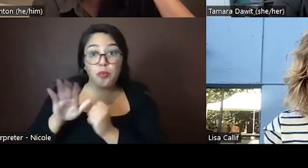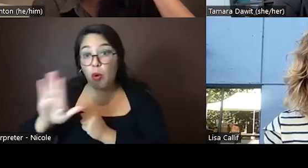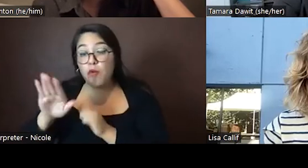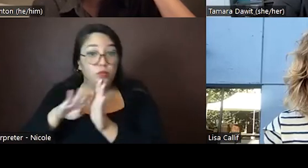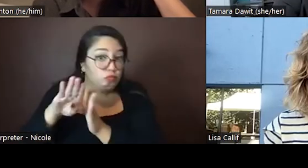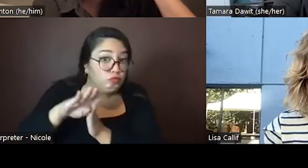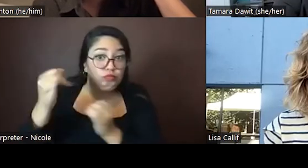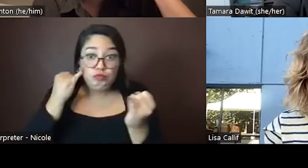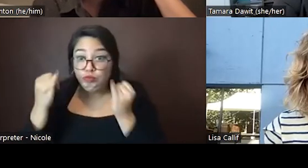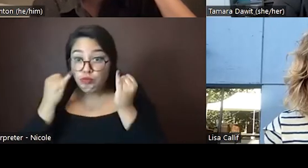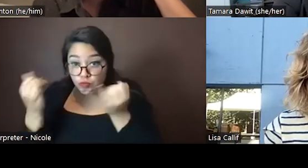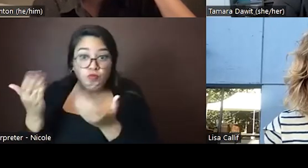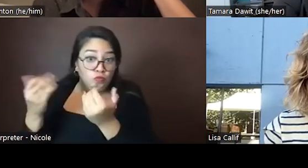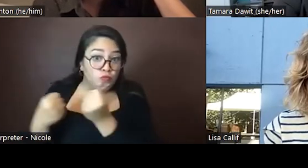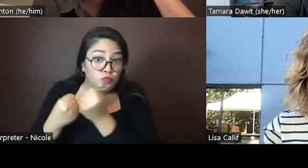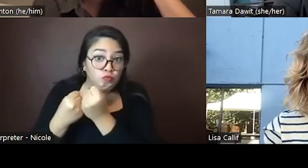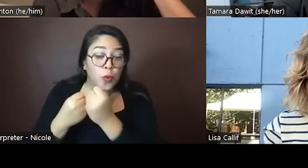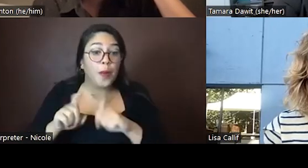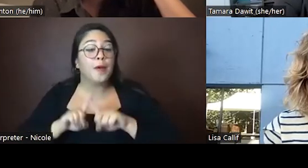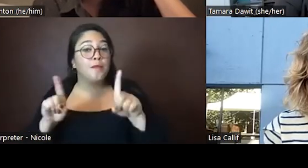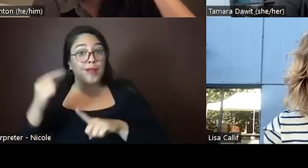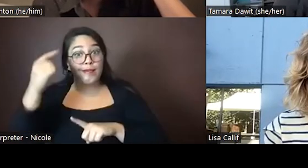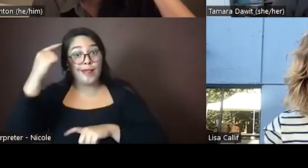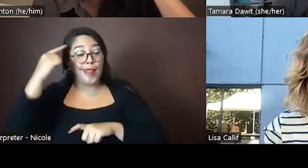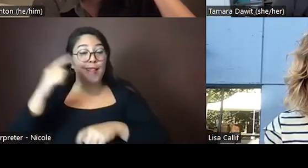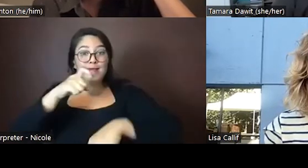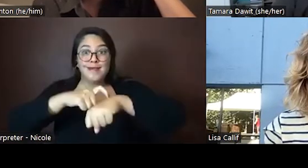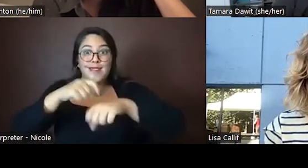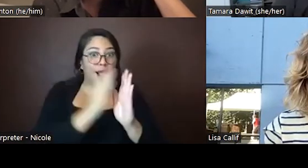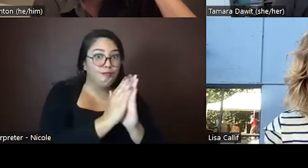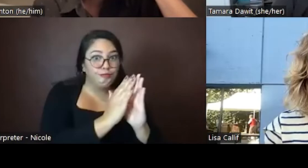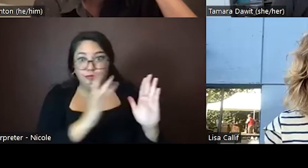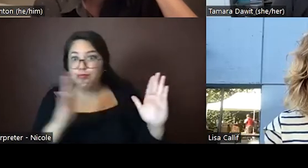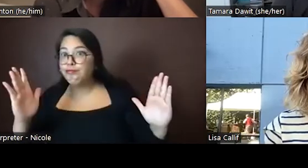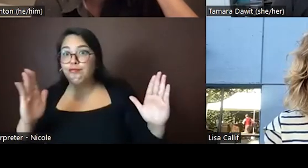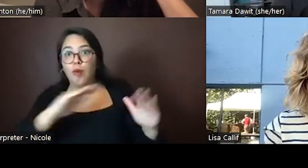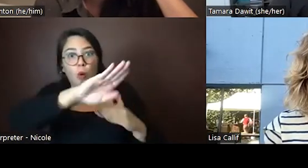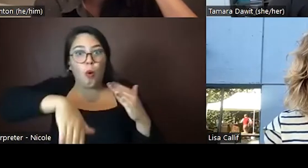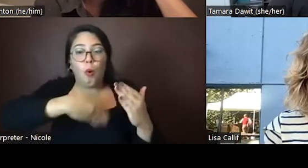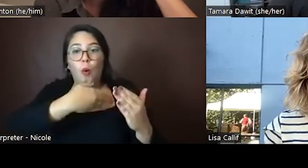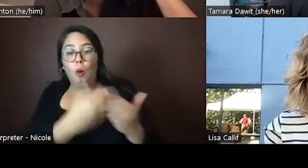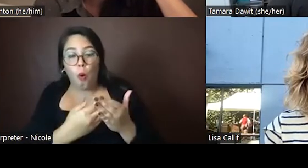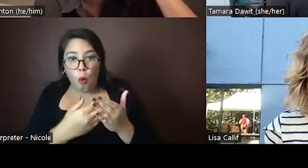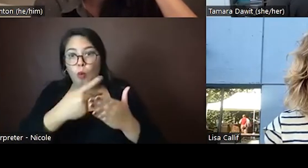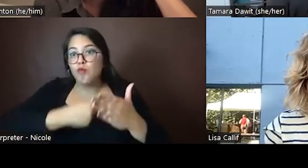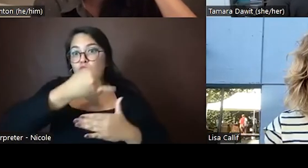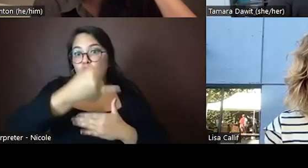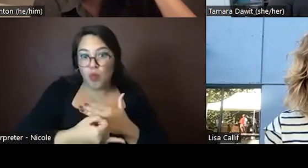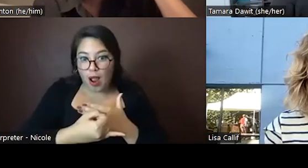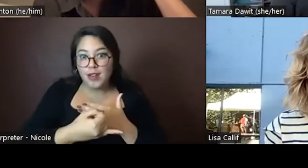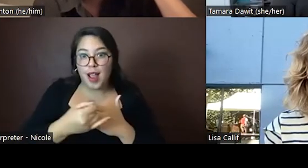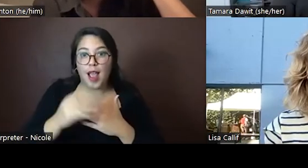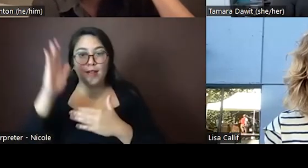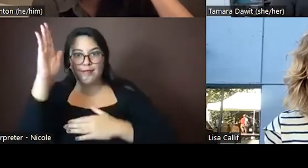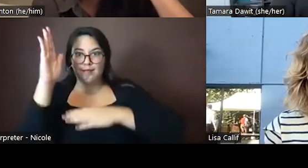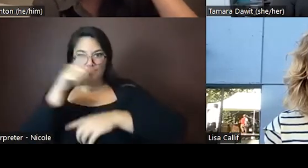But when you think about the lifespan of a project as it kind of goes on an XY axis, you know, like the money